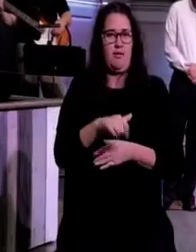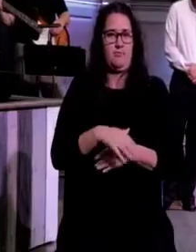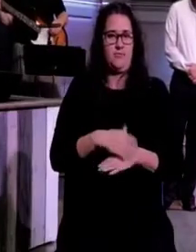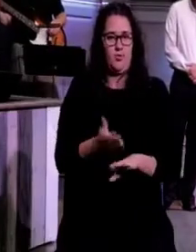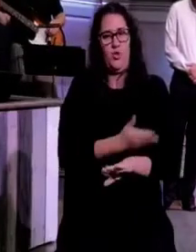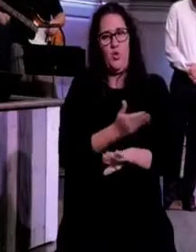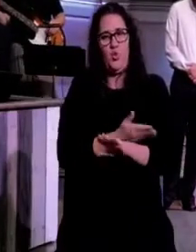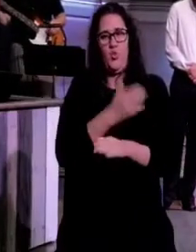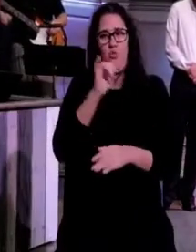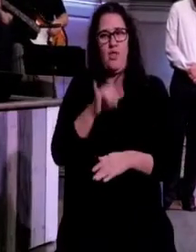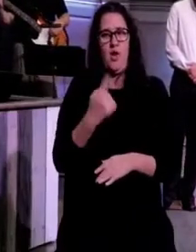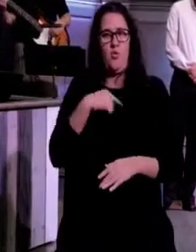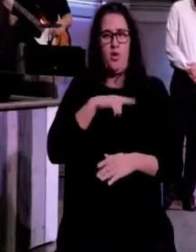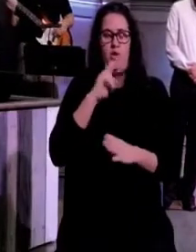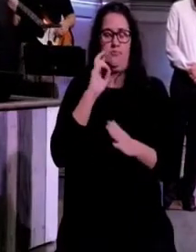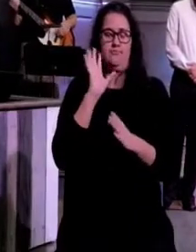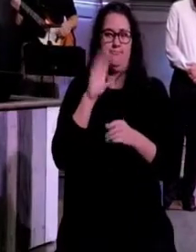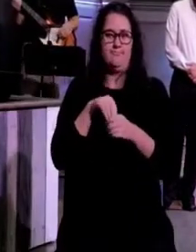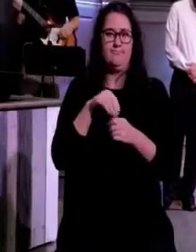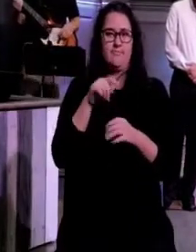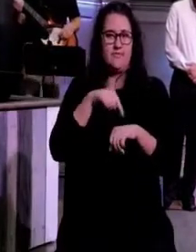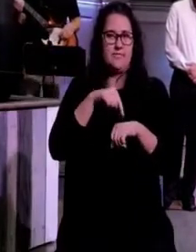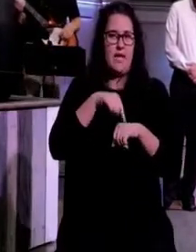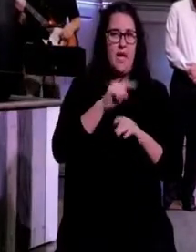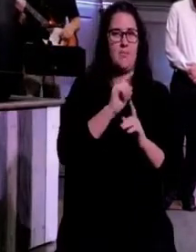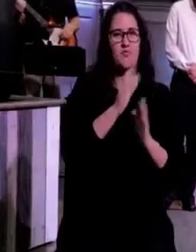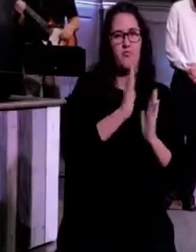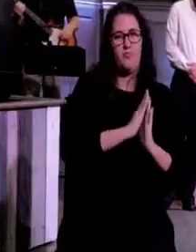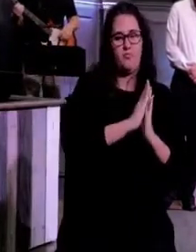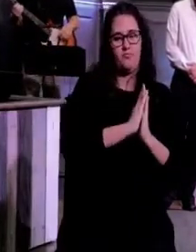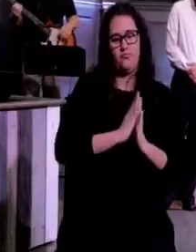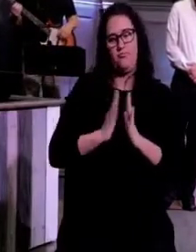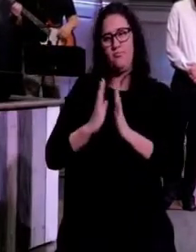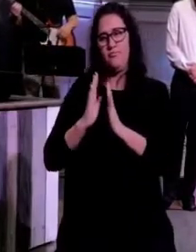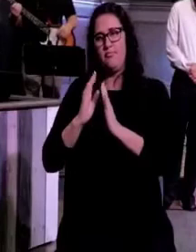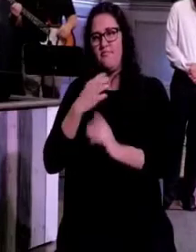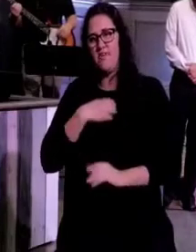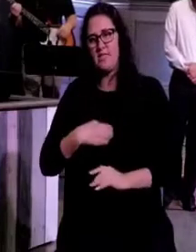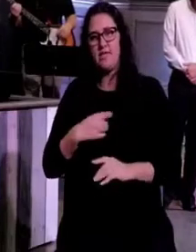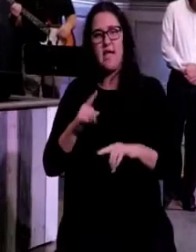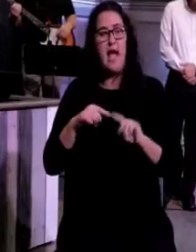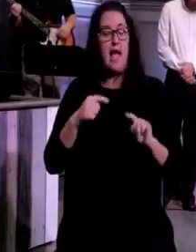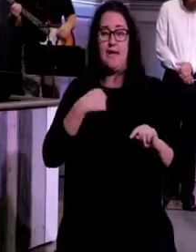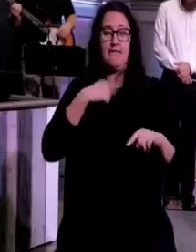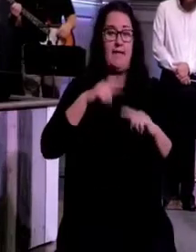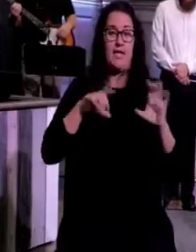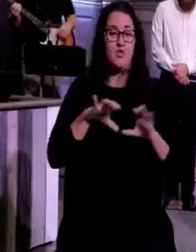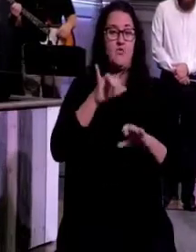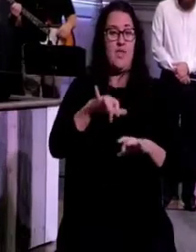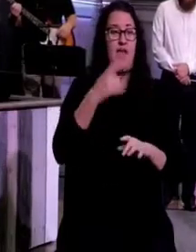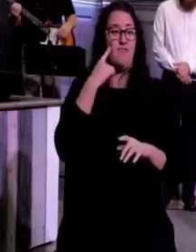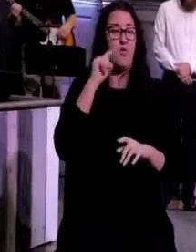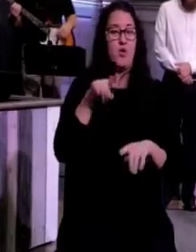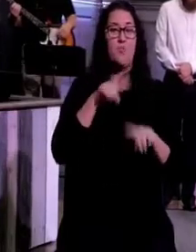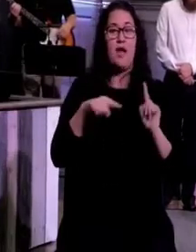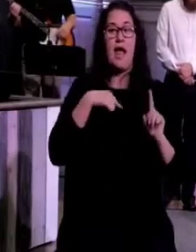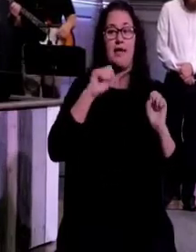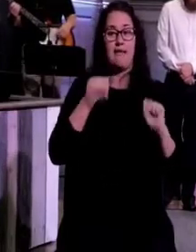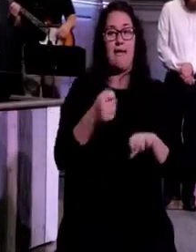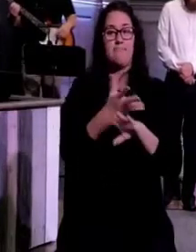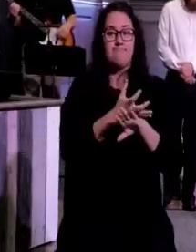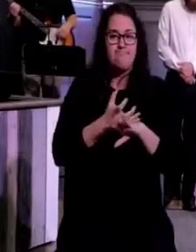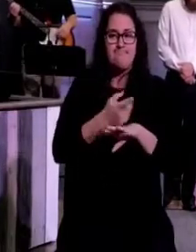We're entering into a time of prayer and fasting. I cannot do that for you, but I can compel you to do